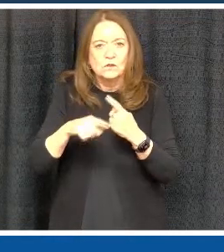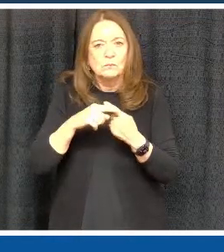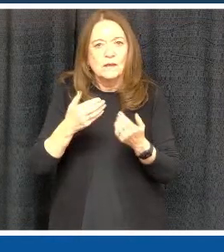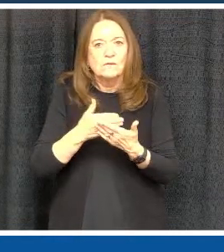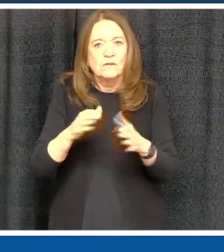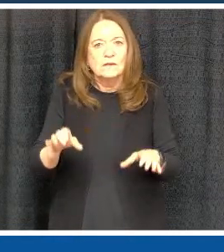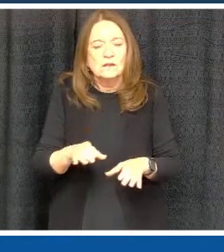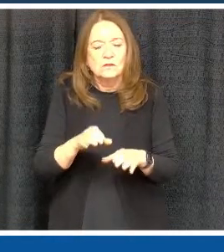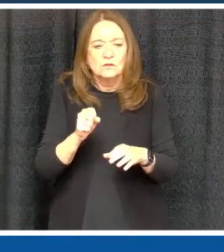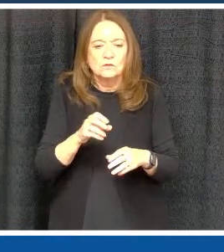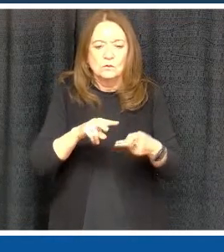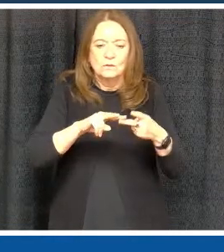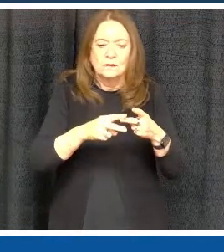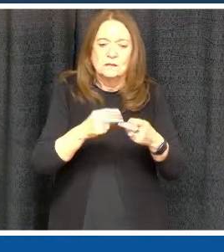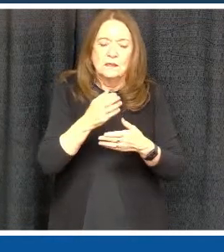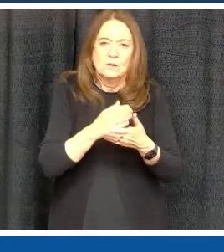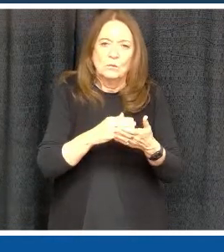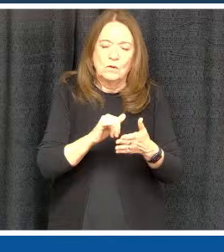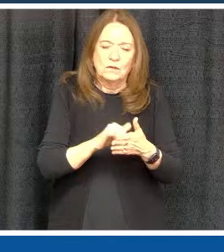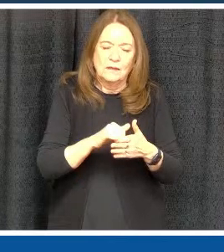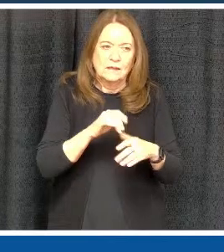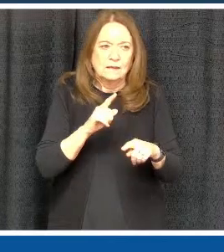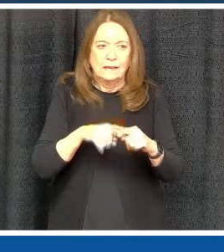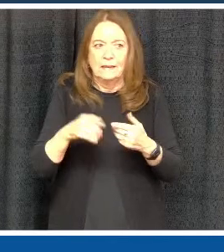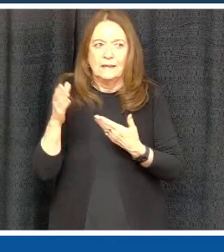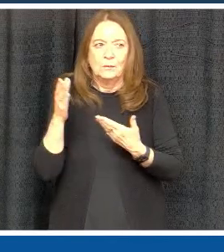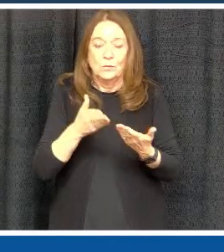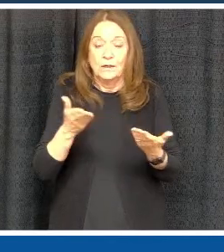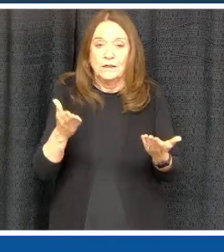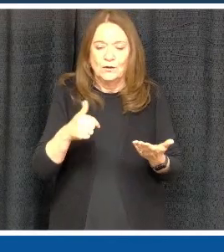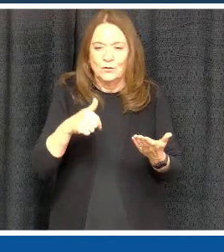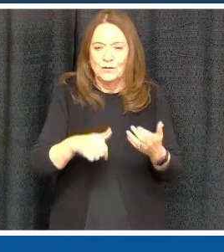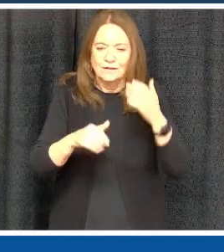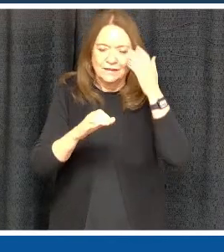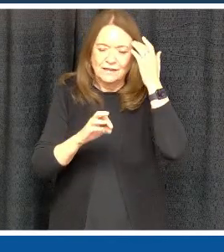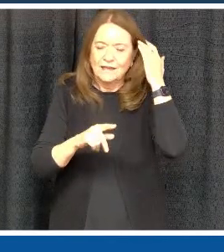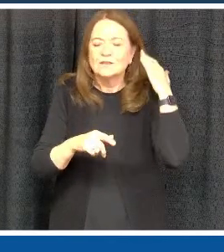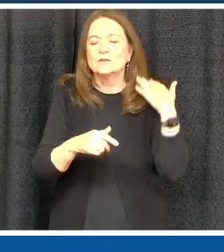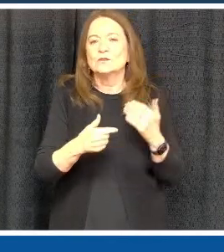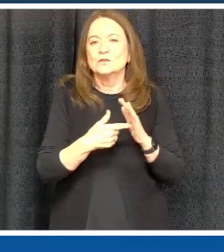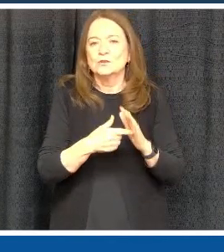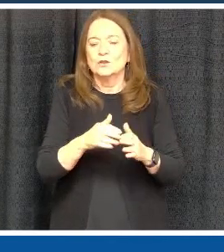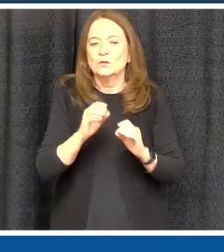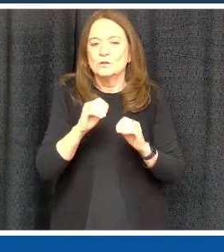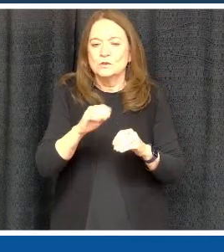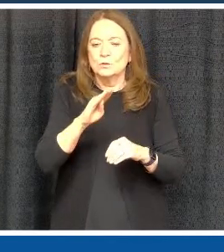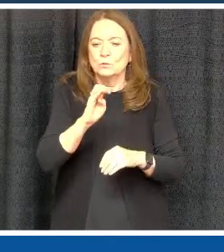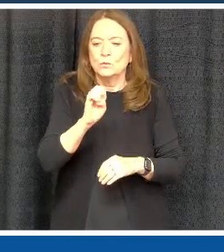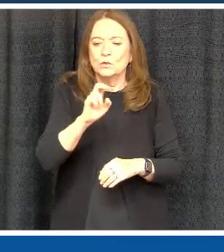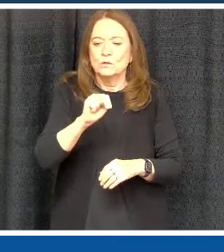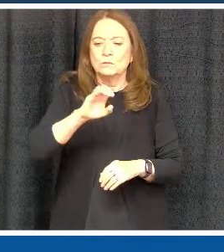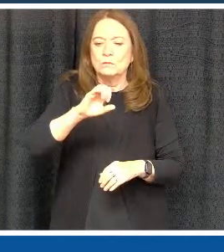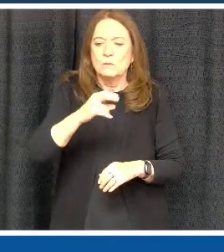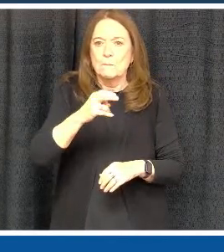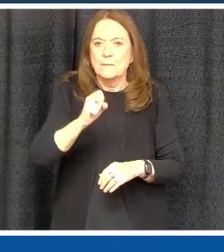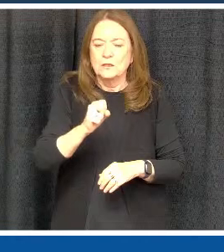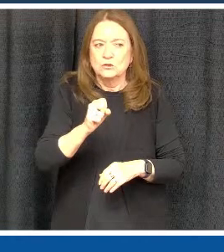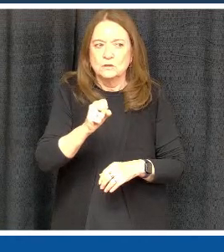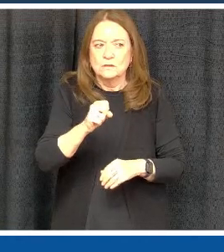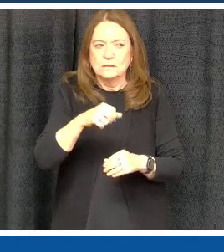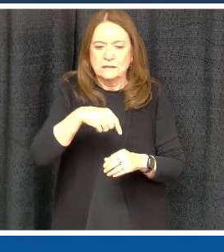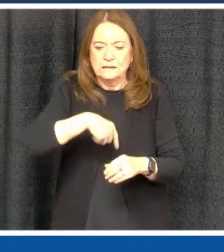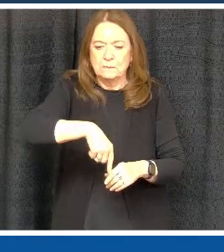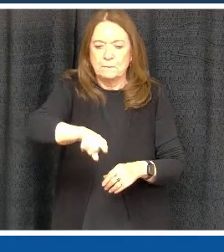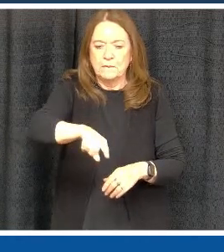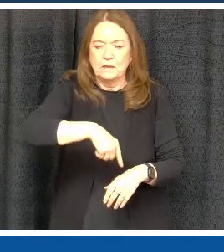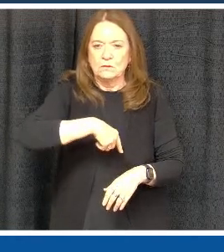the second part of that, and I can't bring it here into this council chamber to show you, is to put benches down the center line. And these